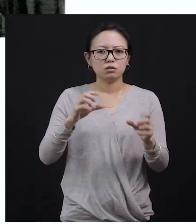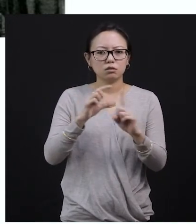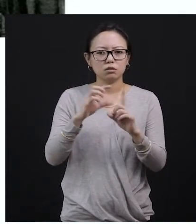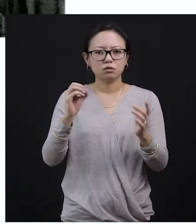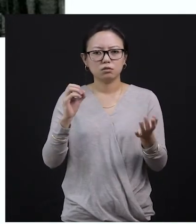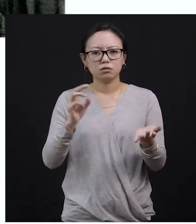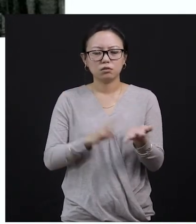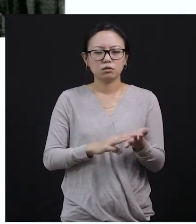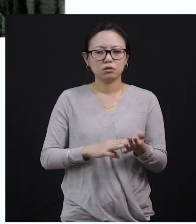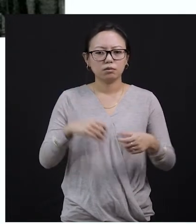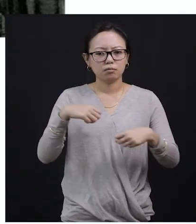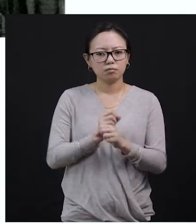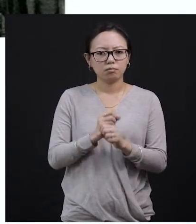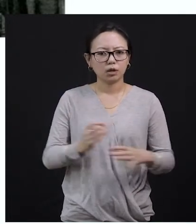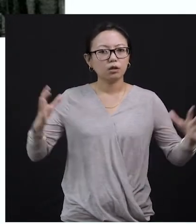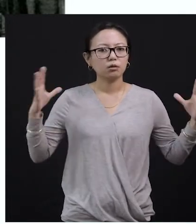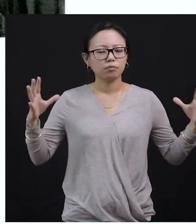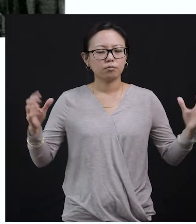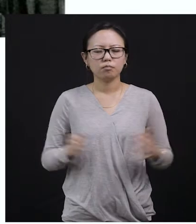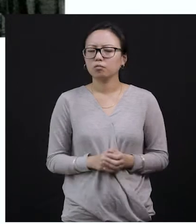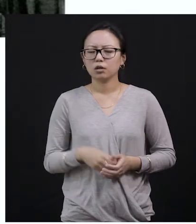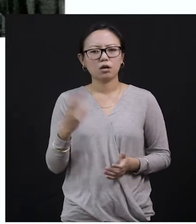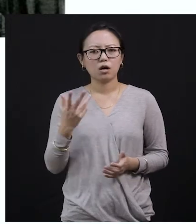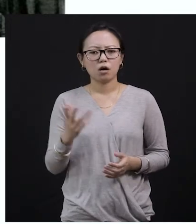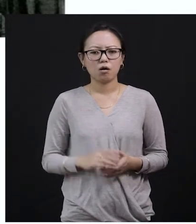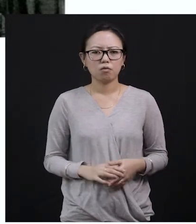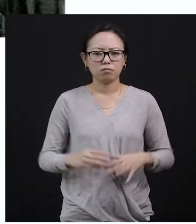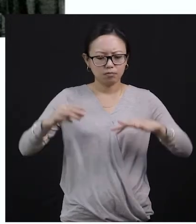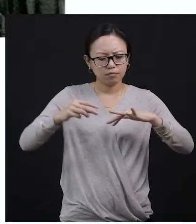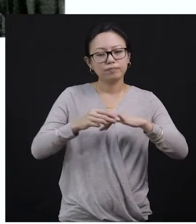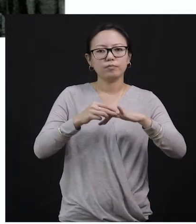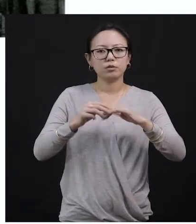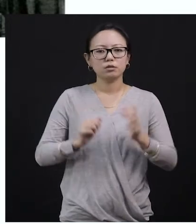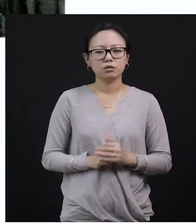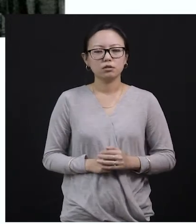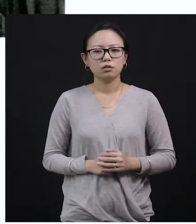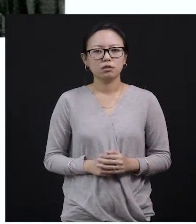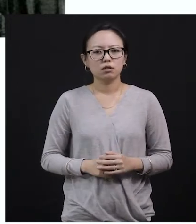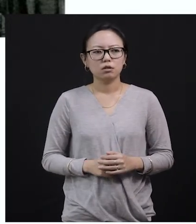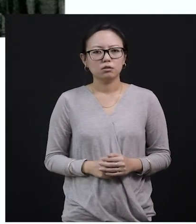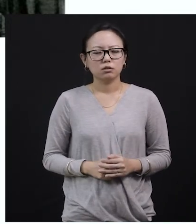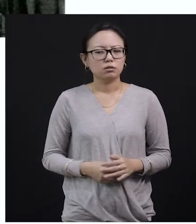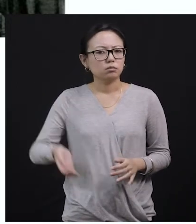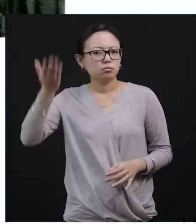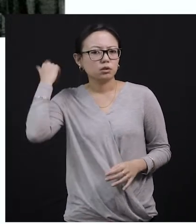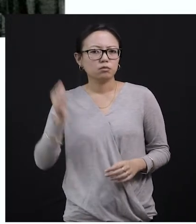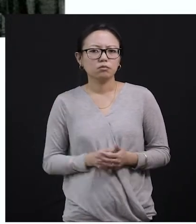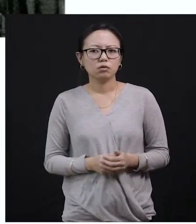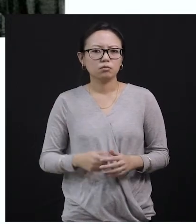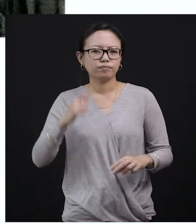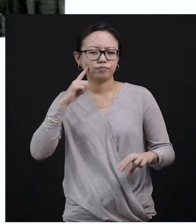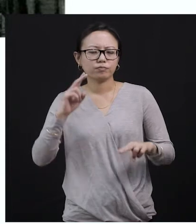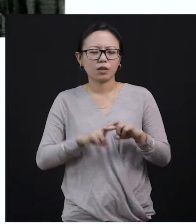how people receive land is that when they marry someone, especially if they marry a girl from a